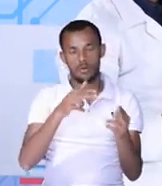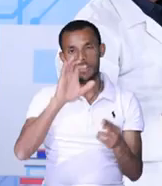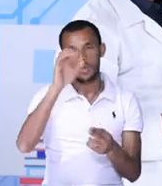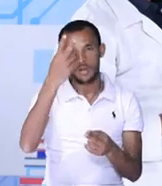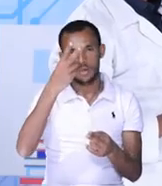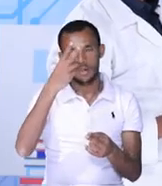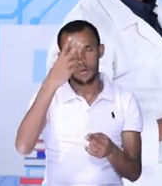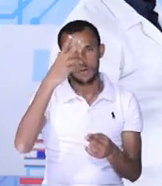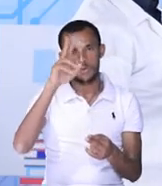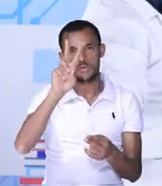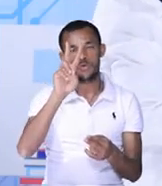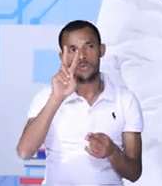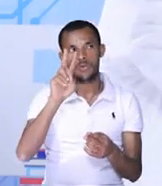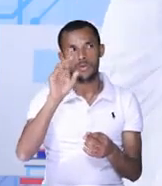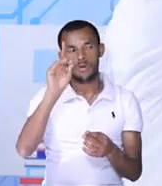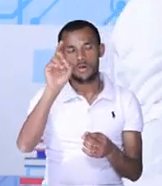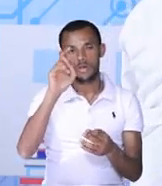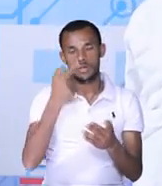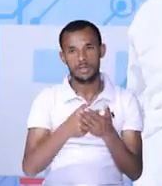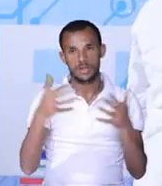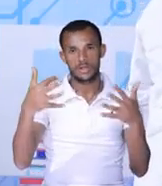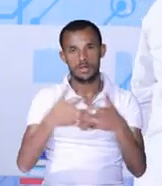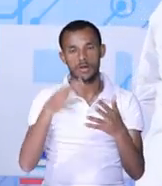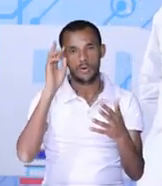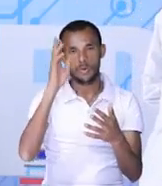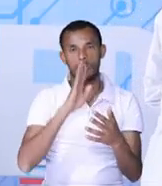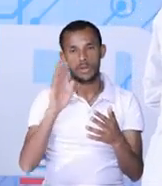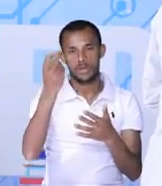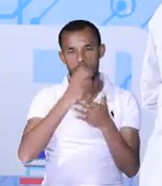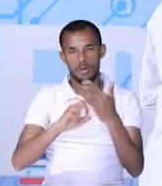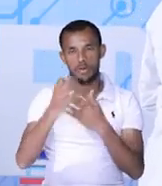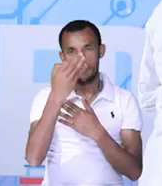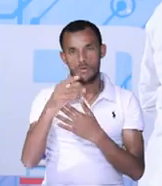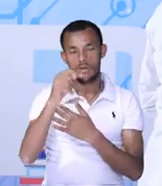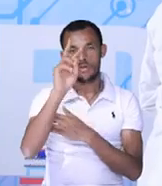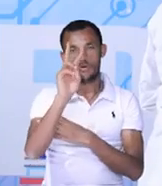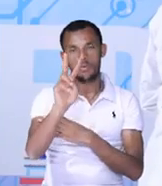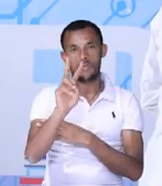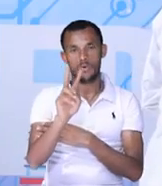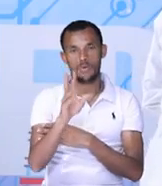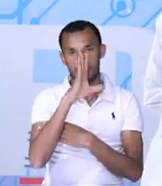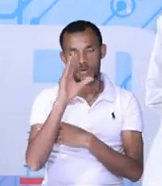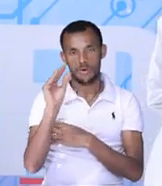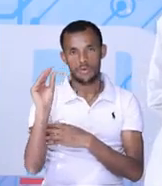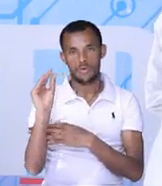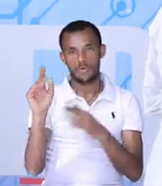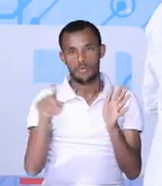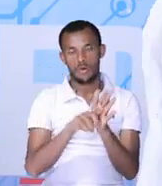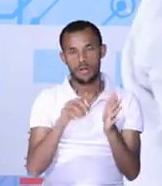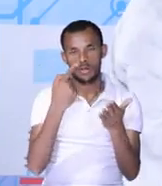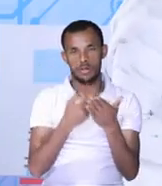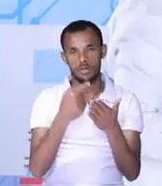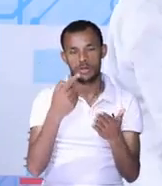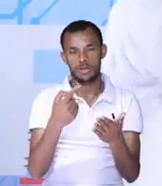x. Therefore, this integral will be the product of the two and then minus this